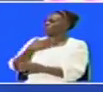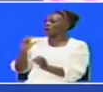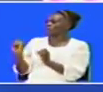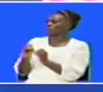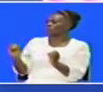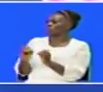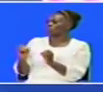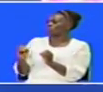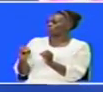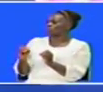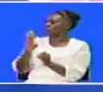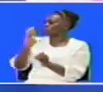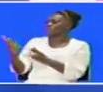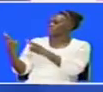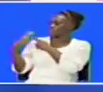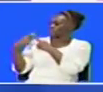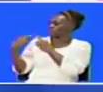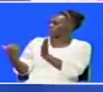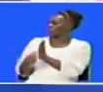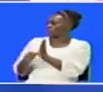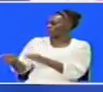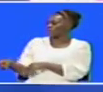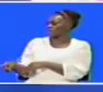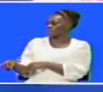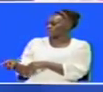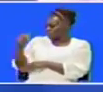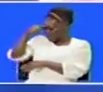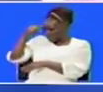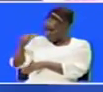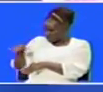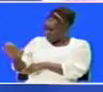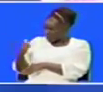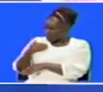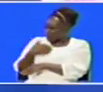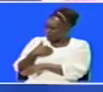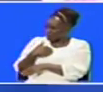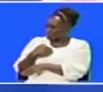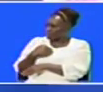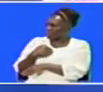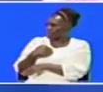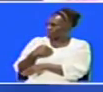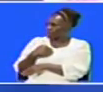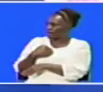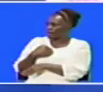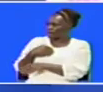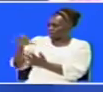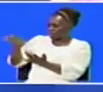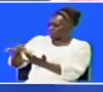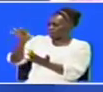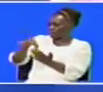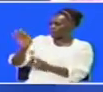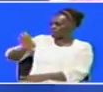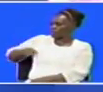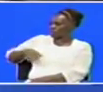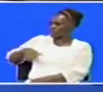thrown this problem because then they would have themselves to pick the women in